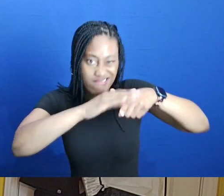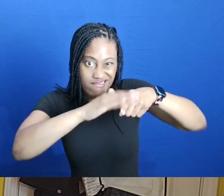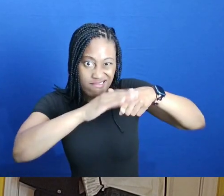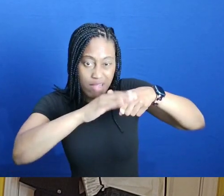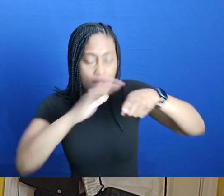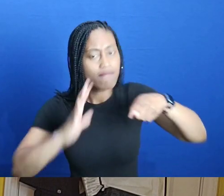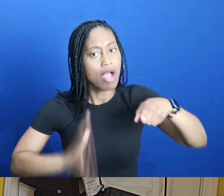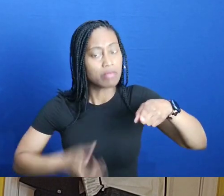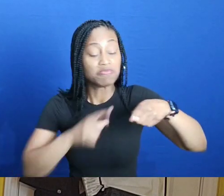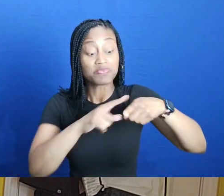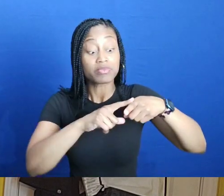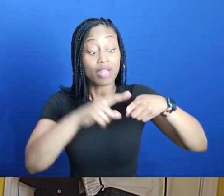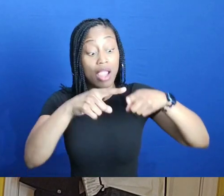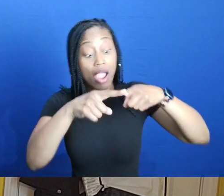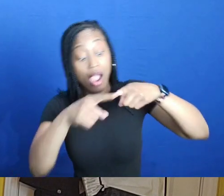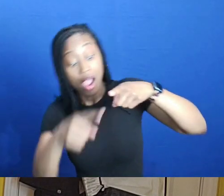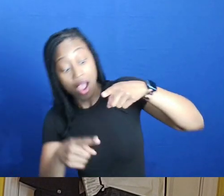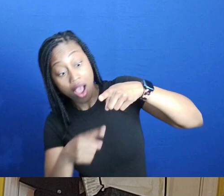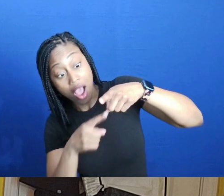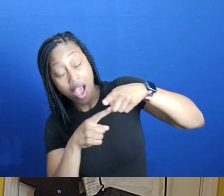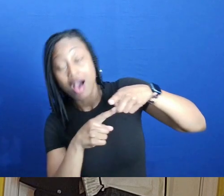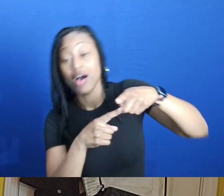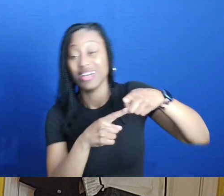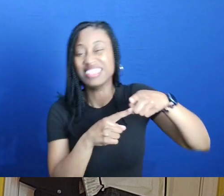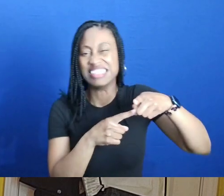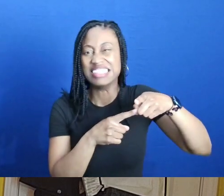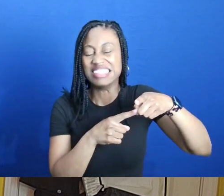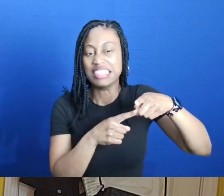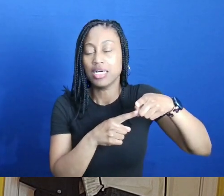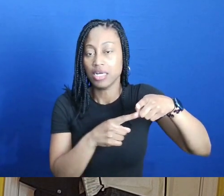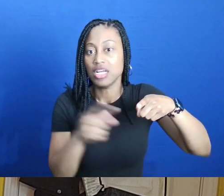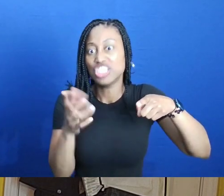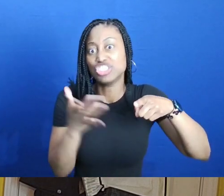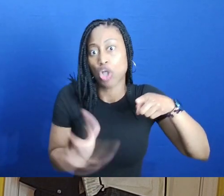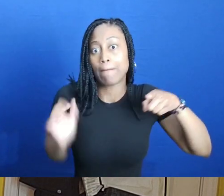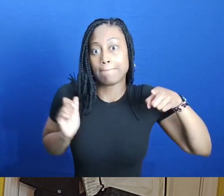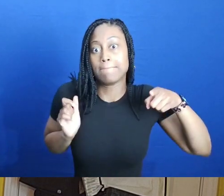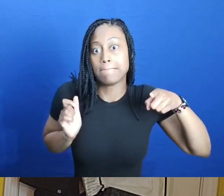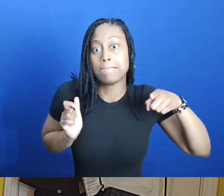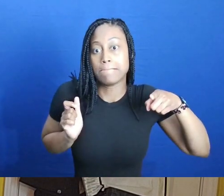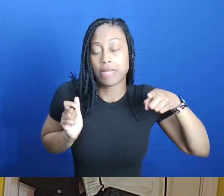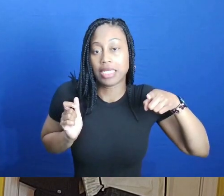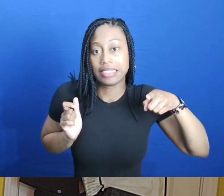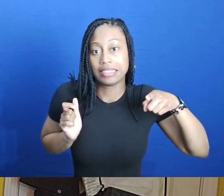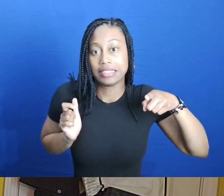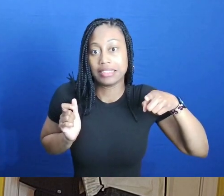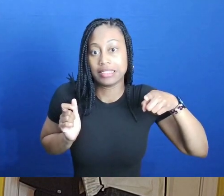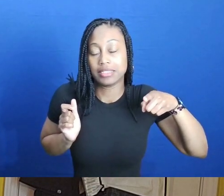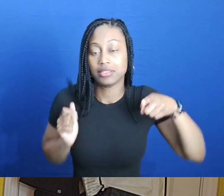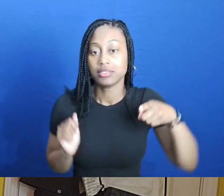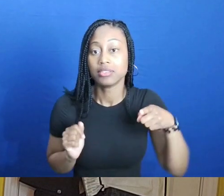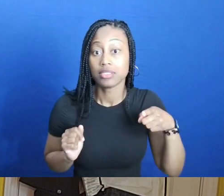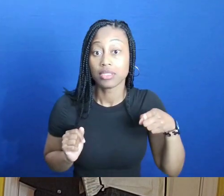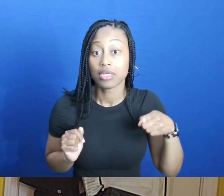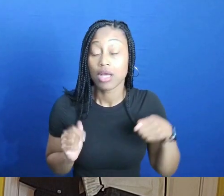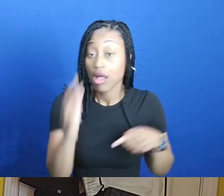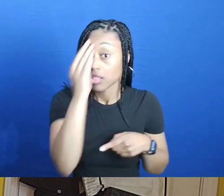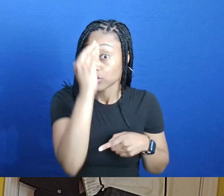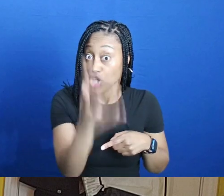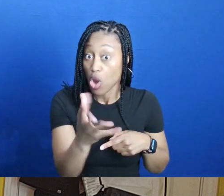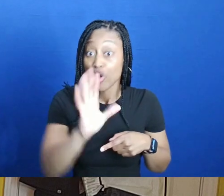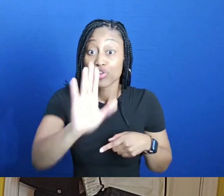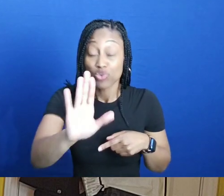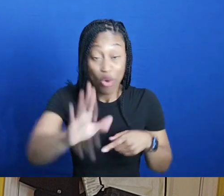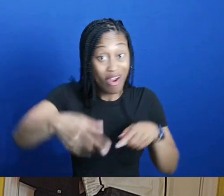This is the dull edge. And then we have the cutting edge, well, along the bottom, which